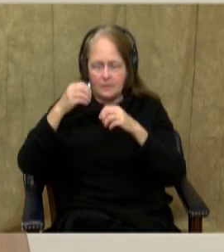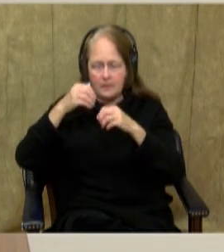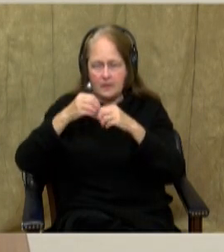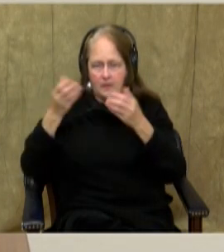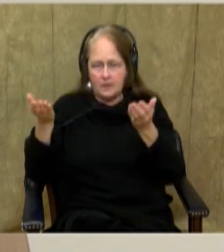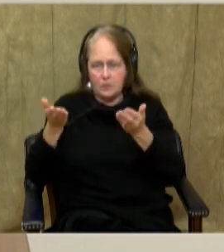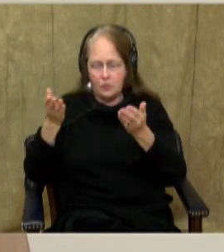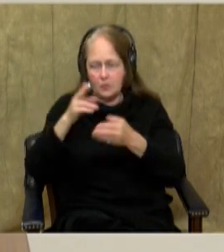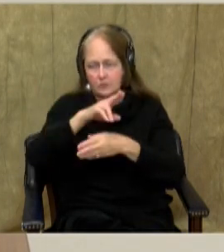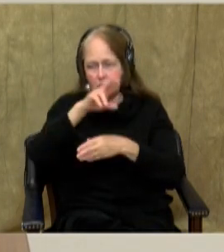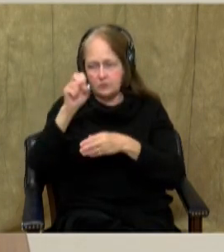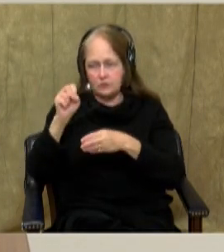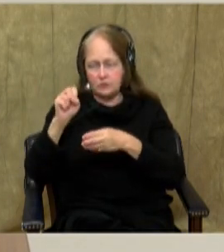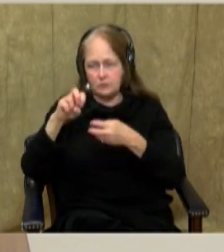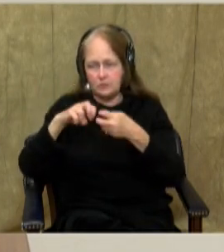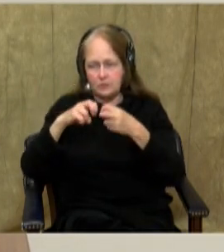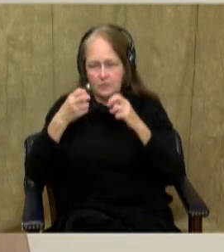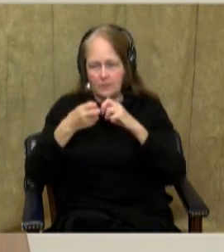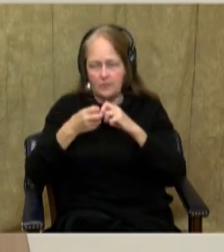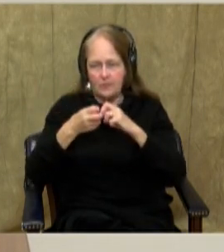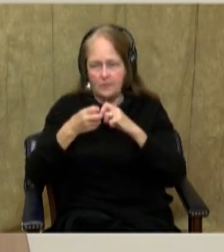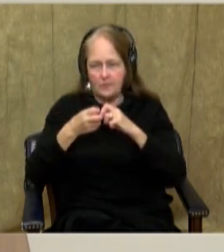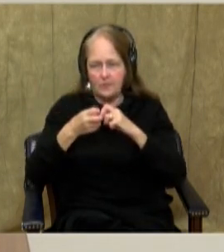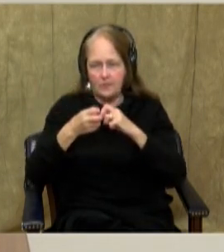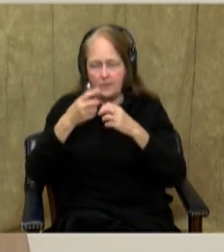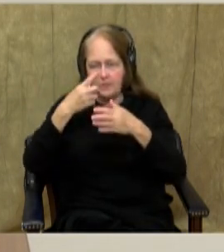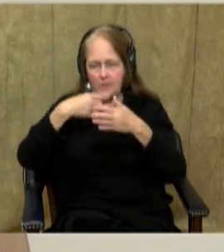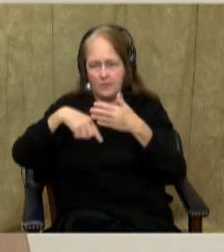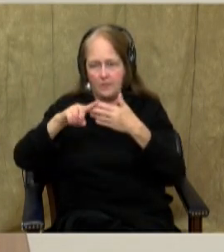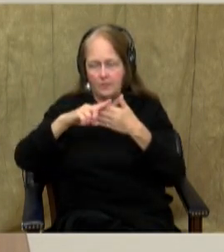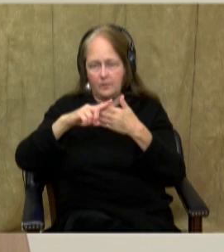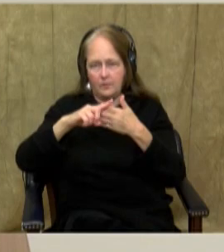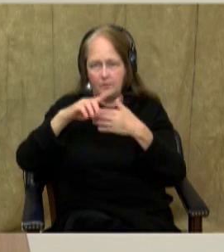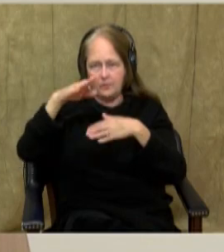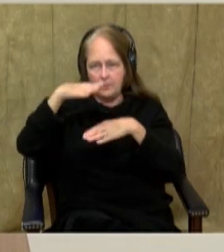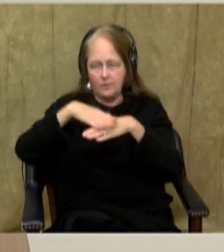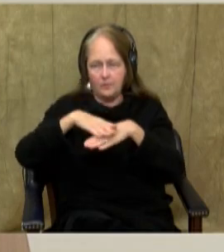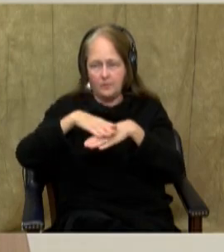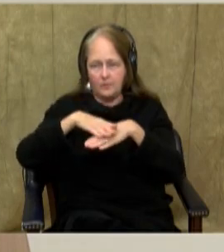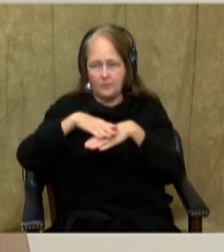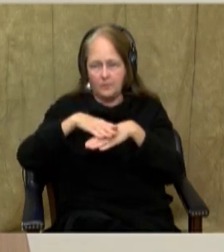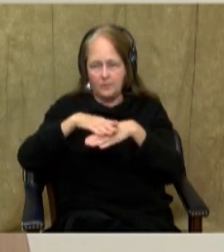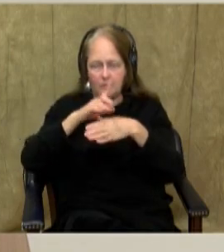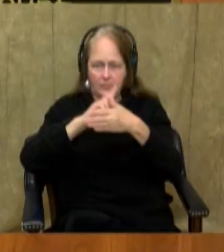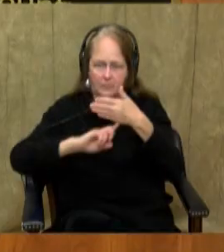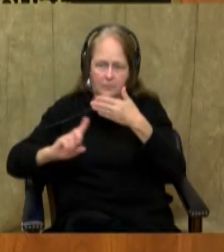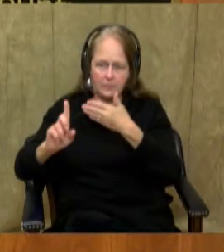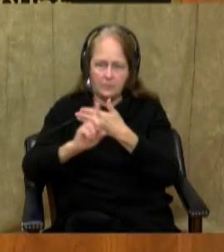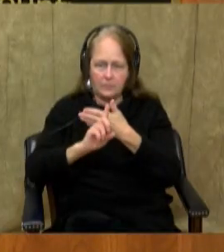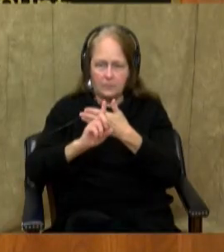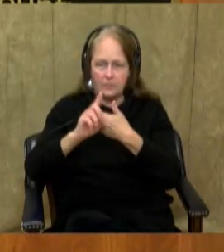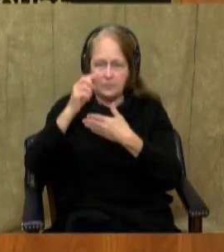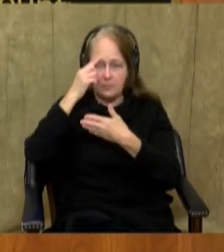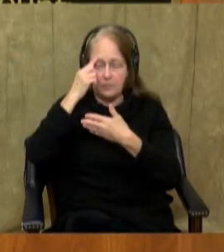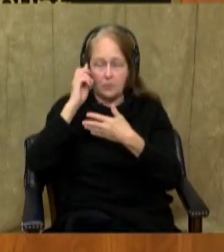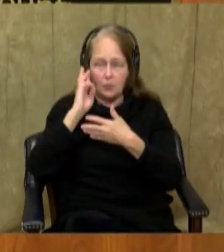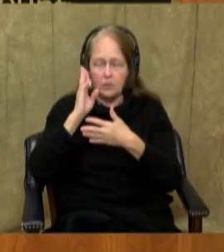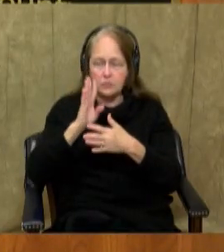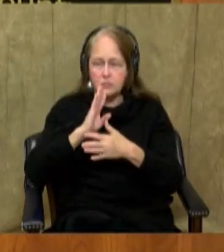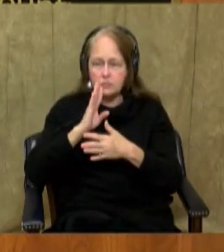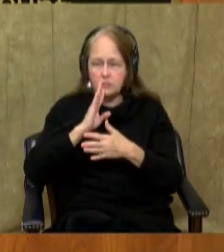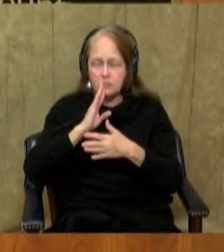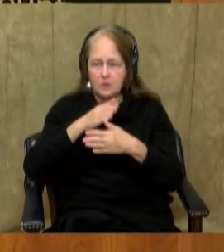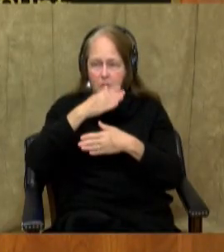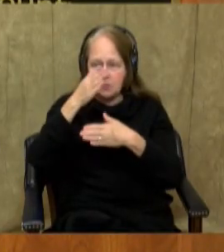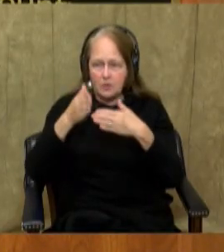domestically in the United States. And we'll talk about that in our next section on next week. Now, next week, we are going to be talking about